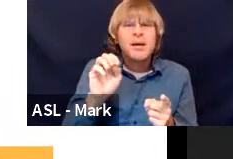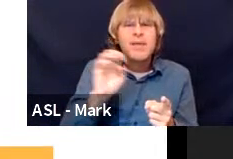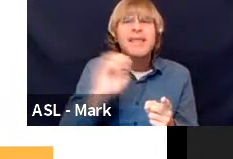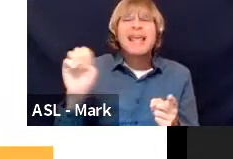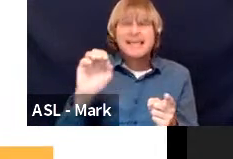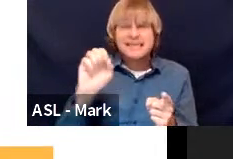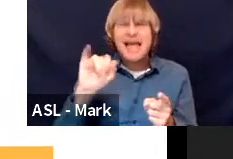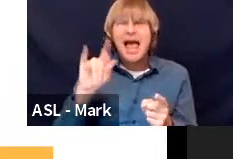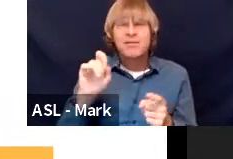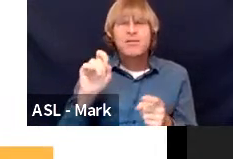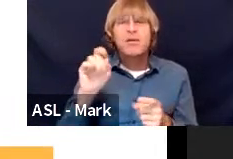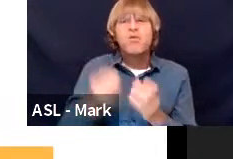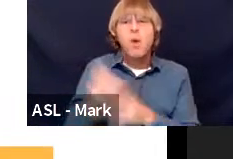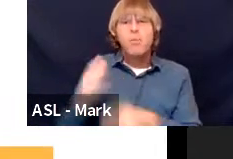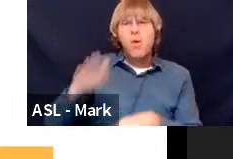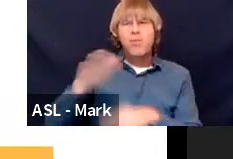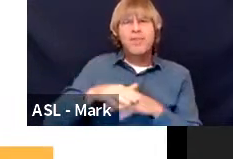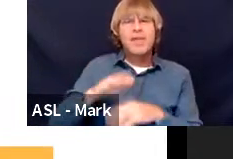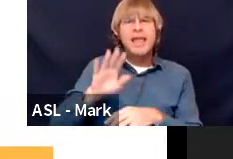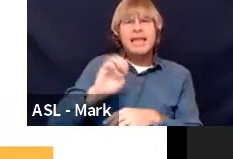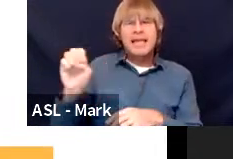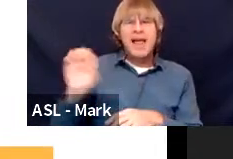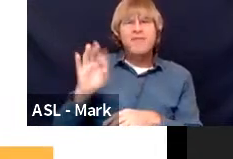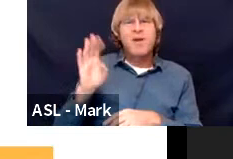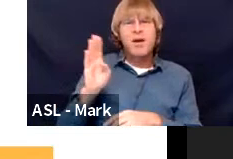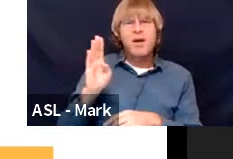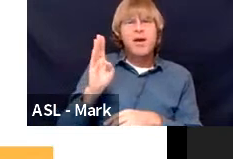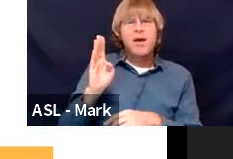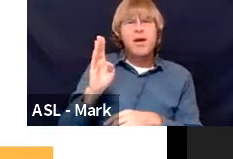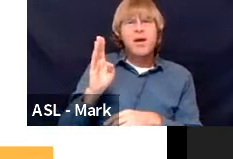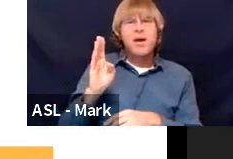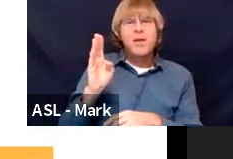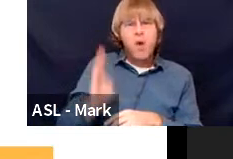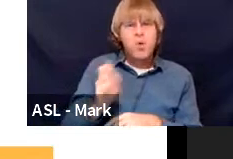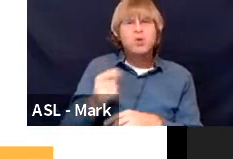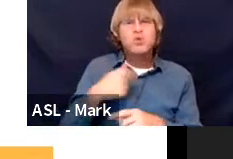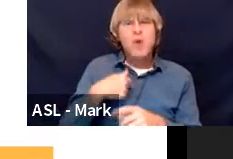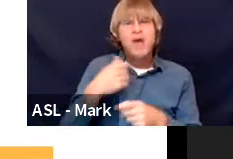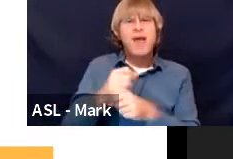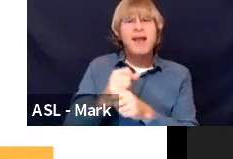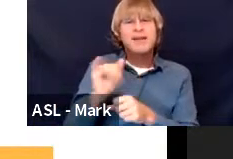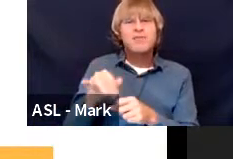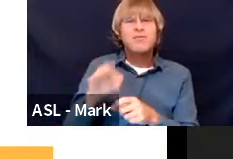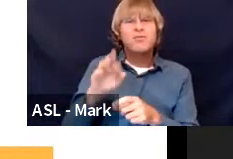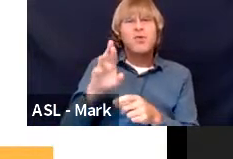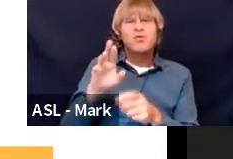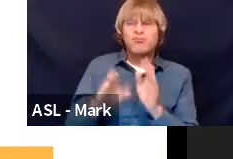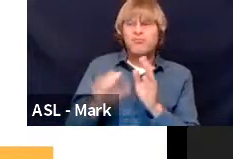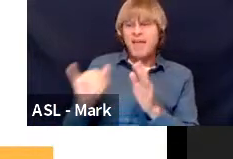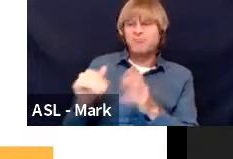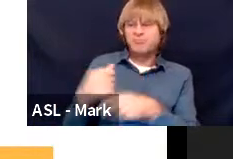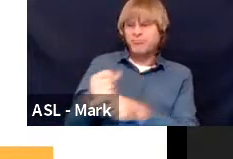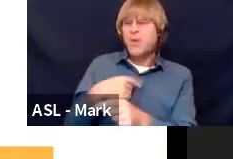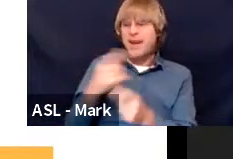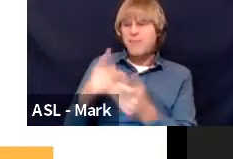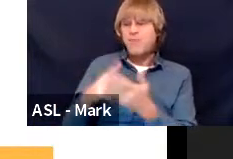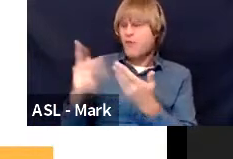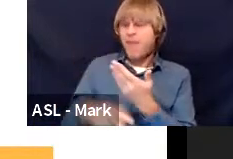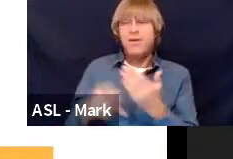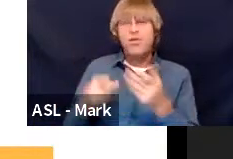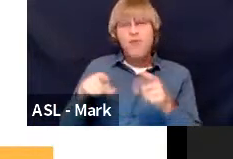east side of Baltimore. So I created a RISE residency. And throughout the year, we did